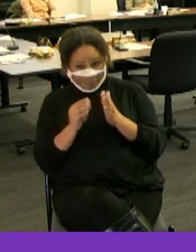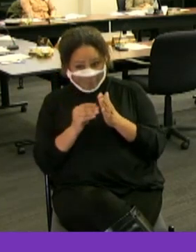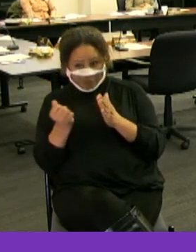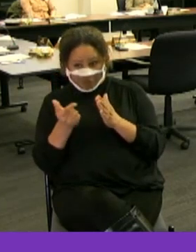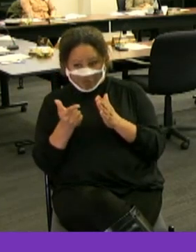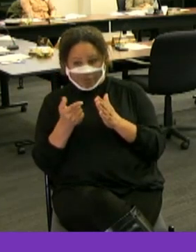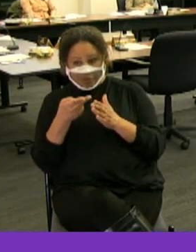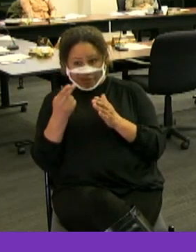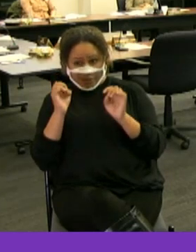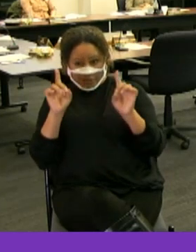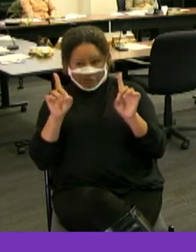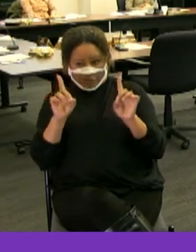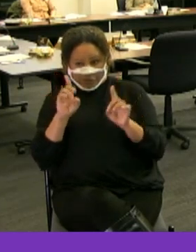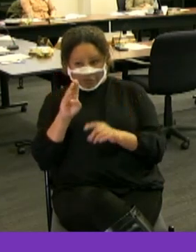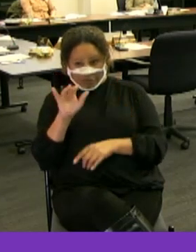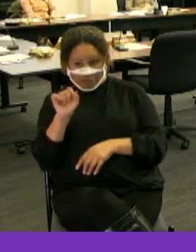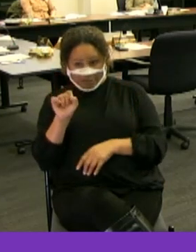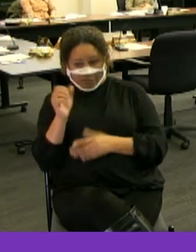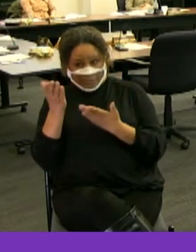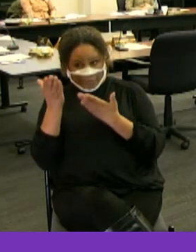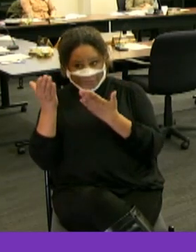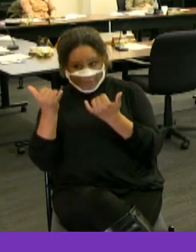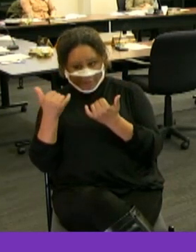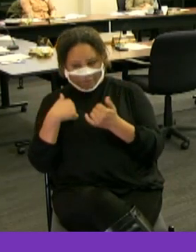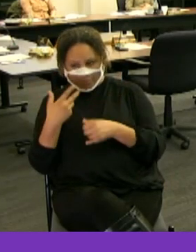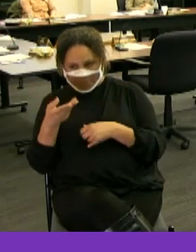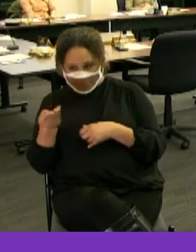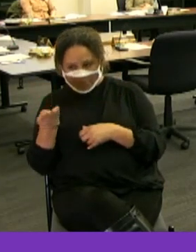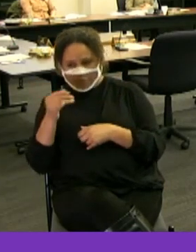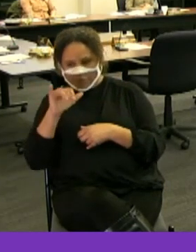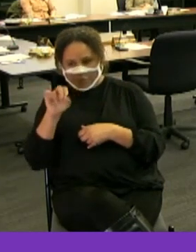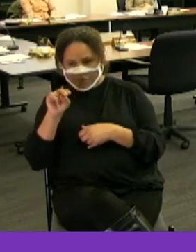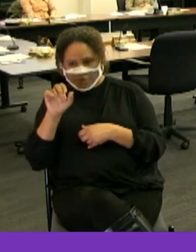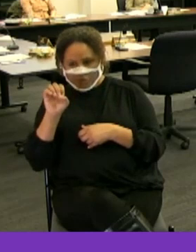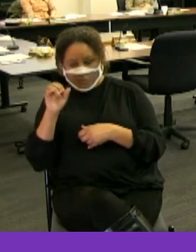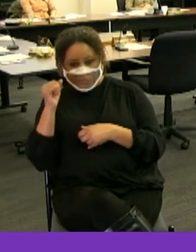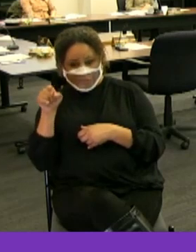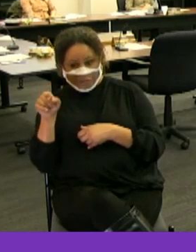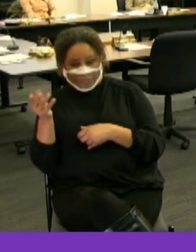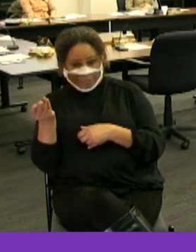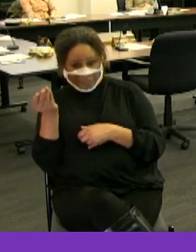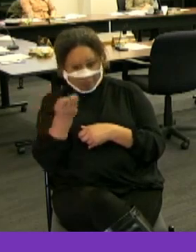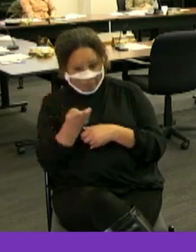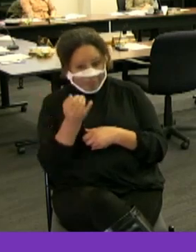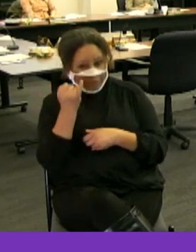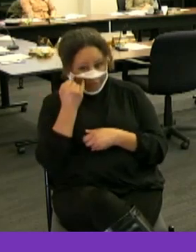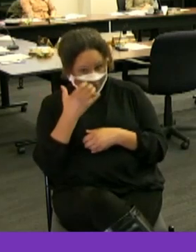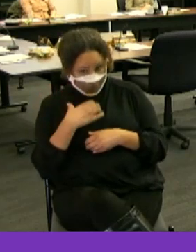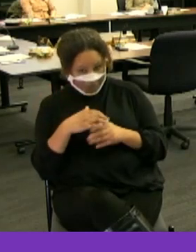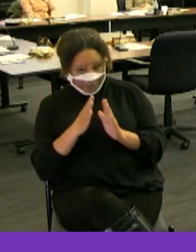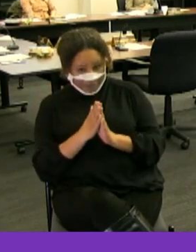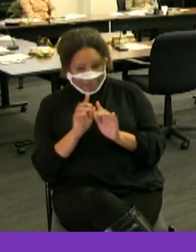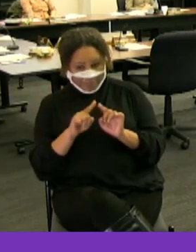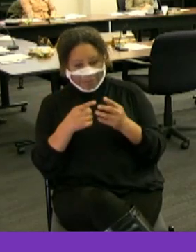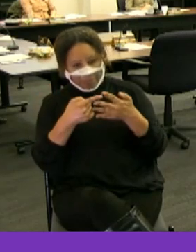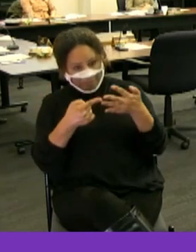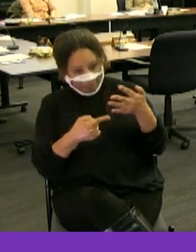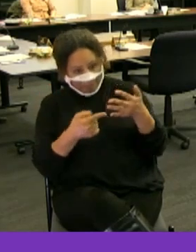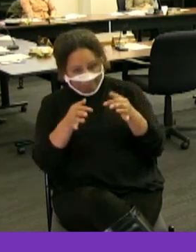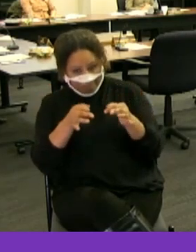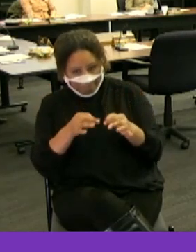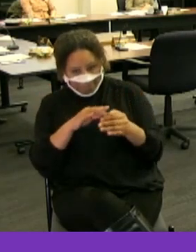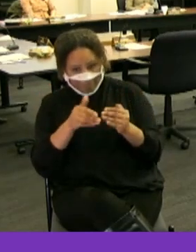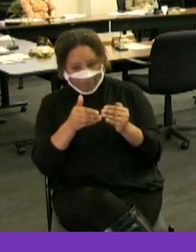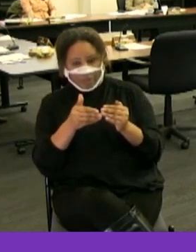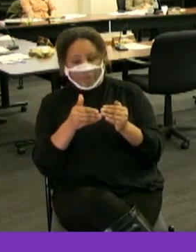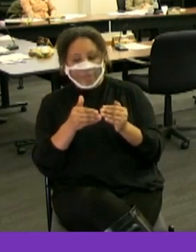ones, I'm going to provide this to Joni, and she can provide you if you wish to ask for it. But it tells you all the House bills and all the